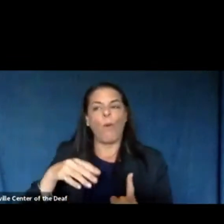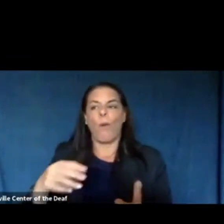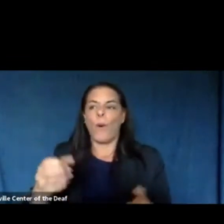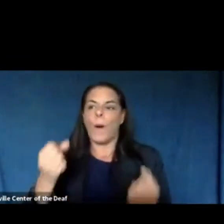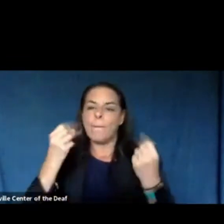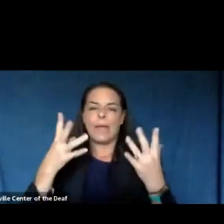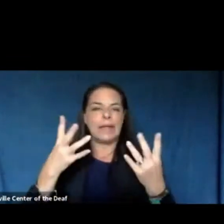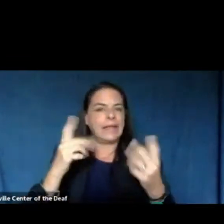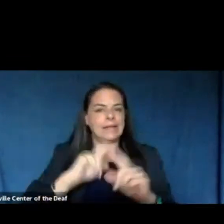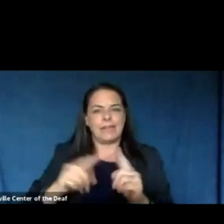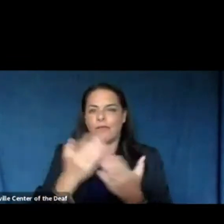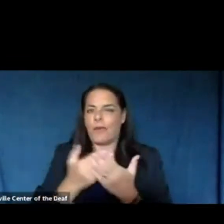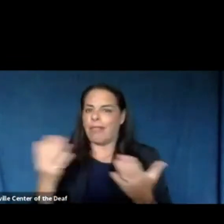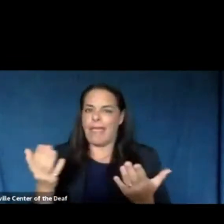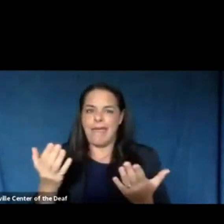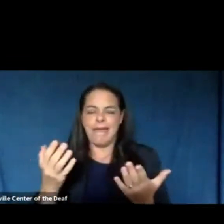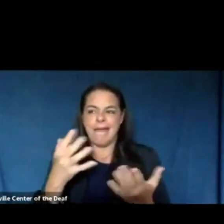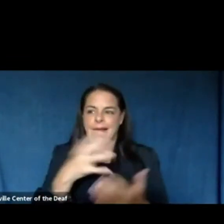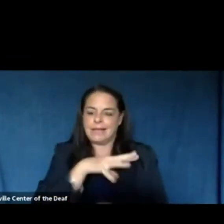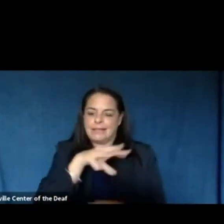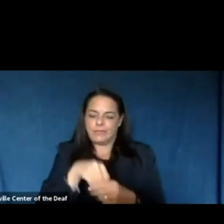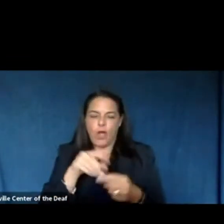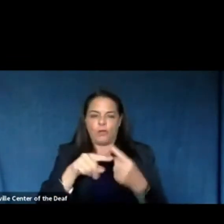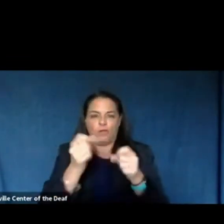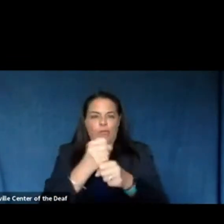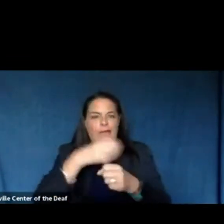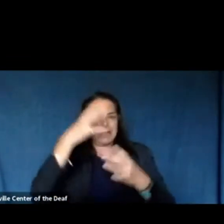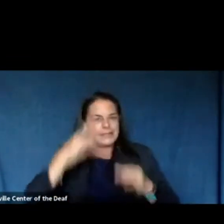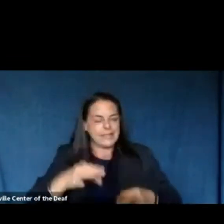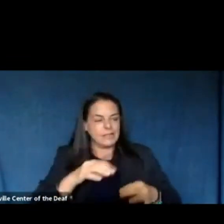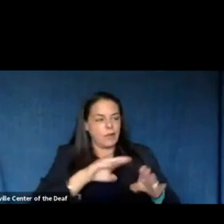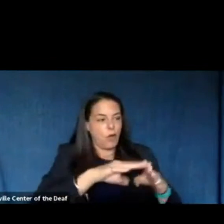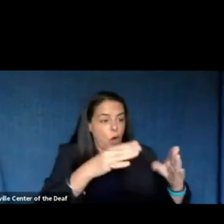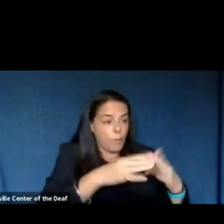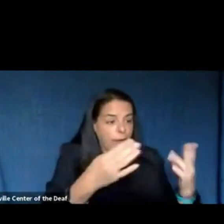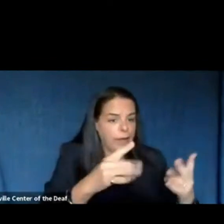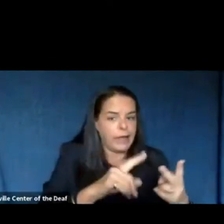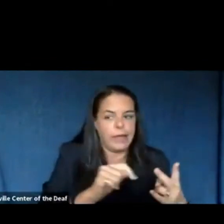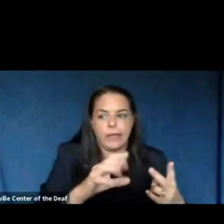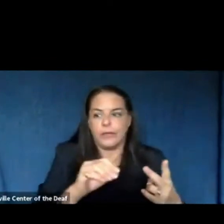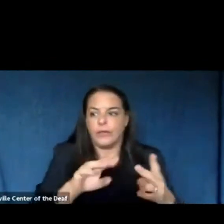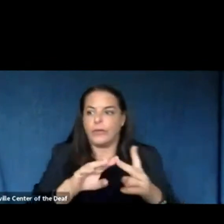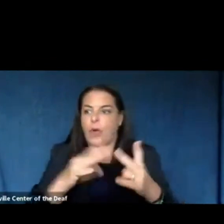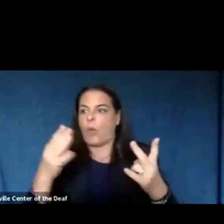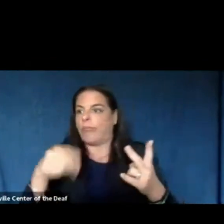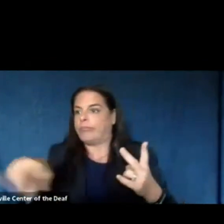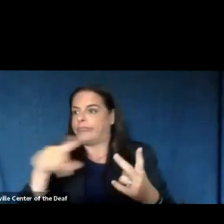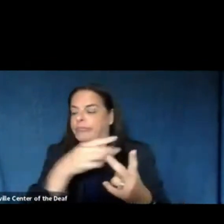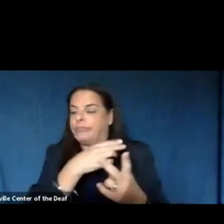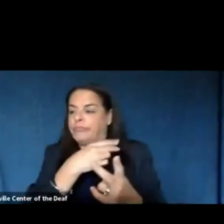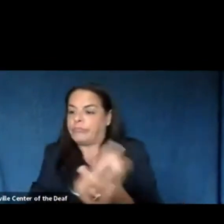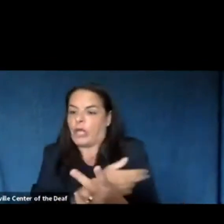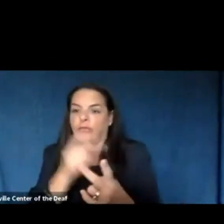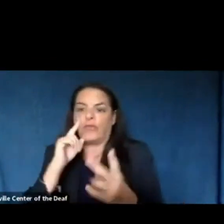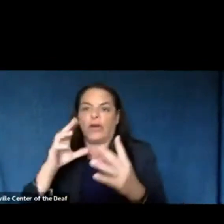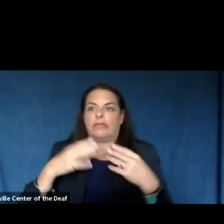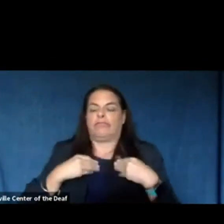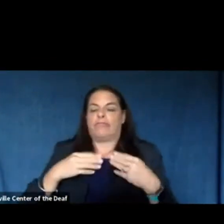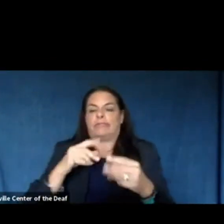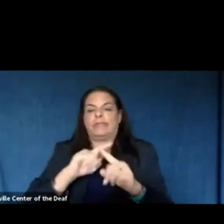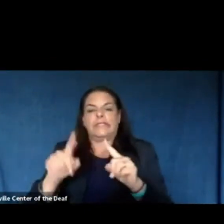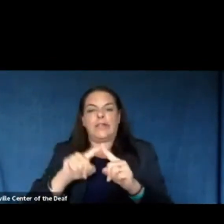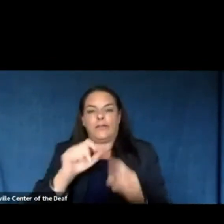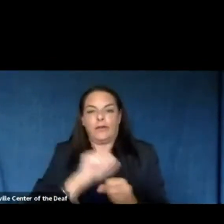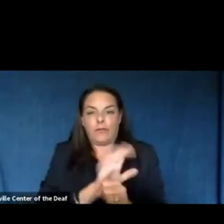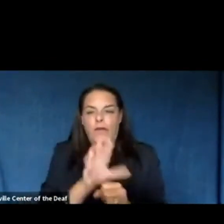moving parts as far as opening different areas to accommodate surge patients from COVID and a myriad of things they're doing to